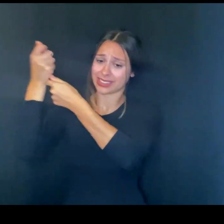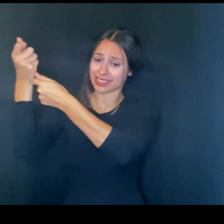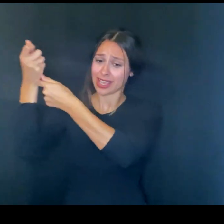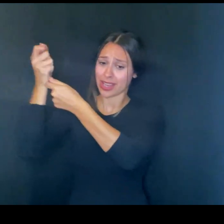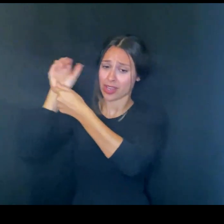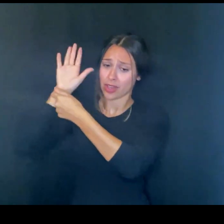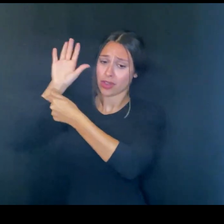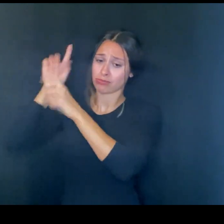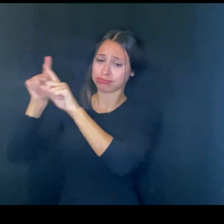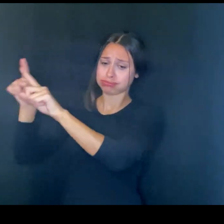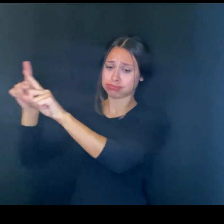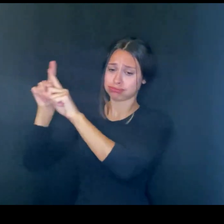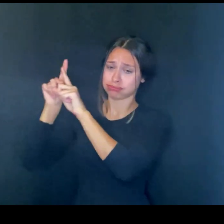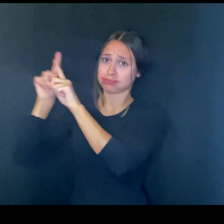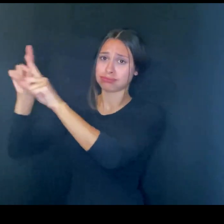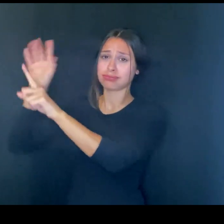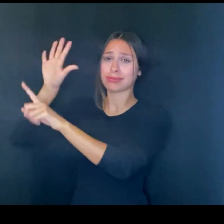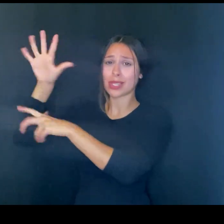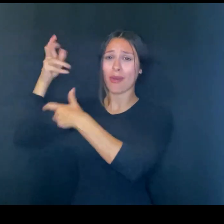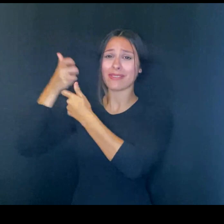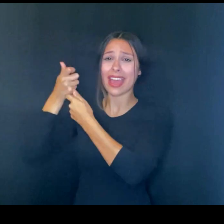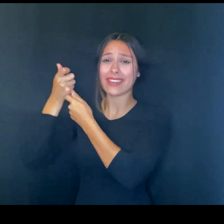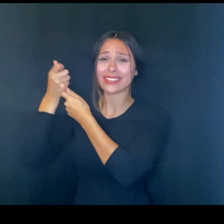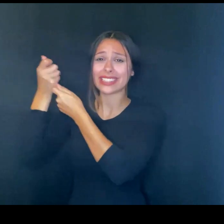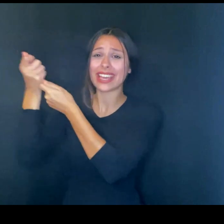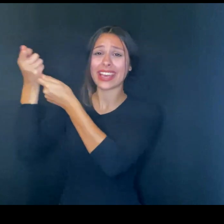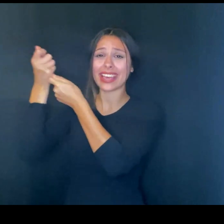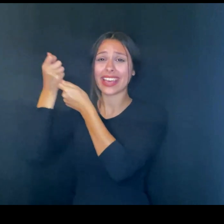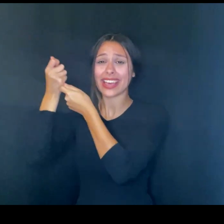faithfulness, on your